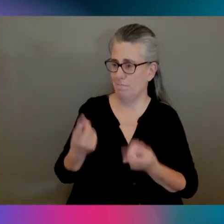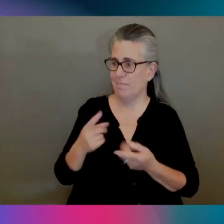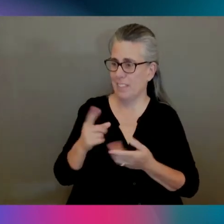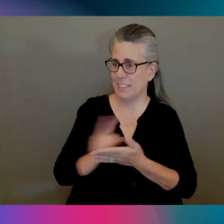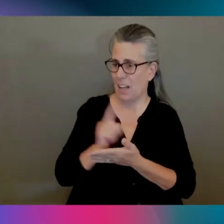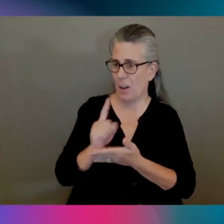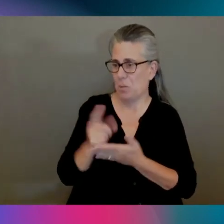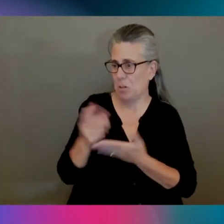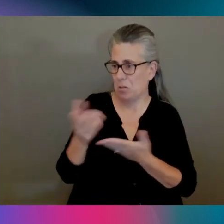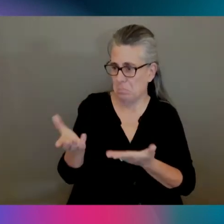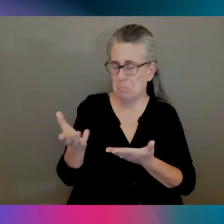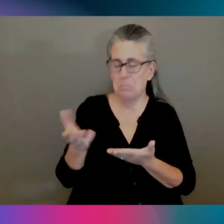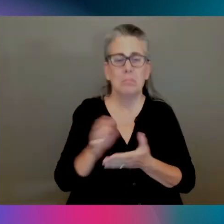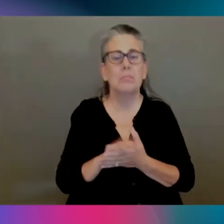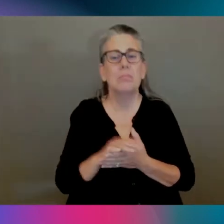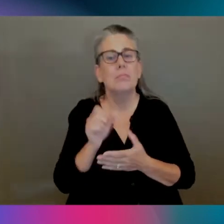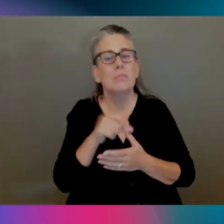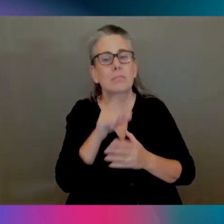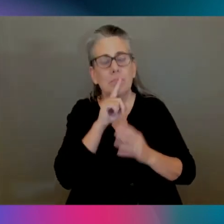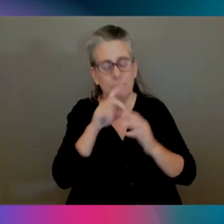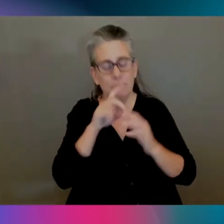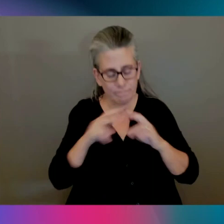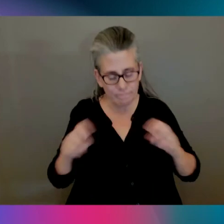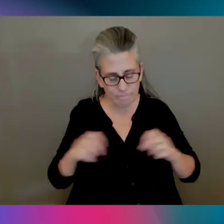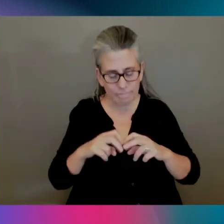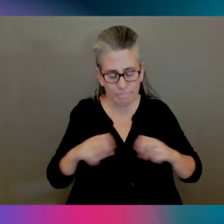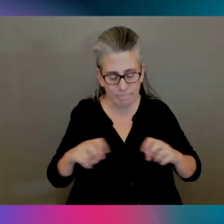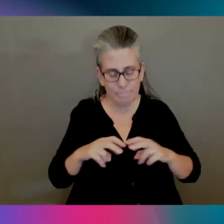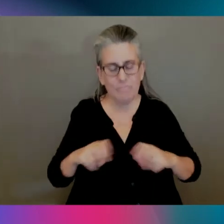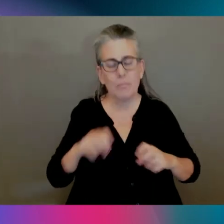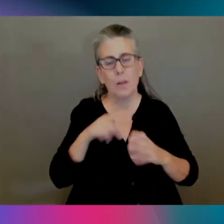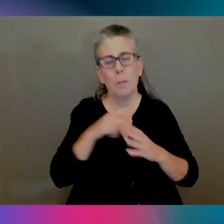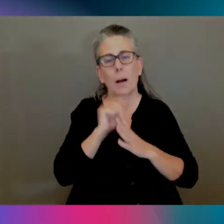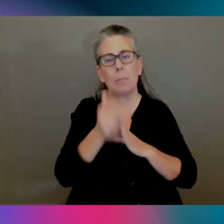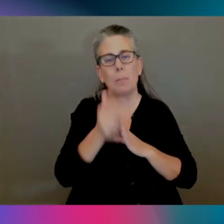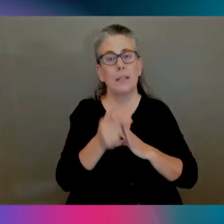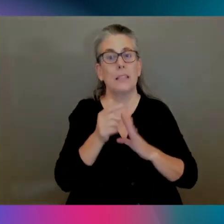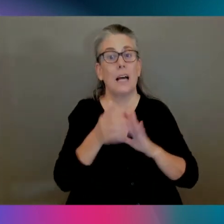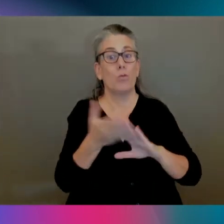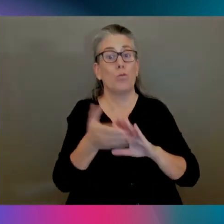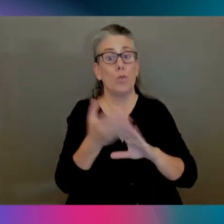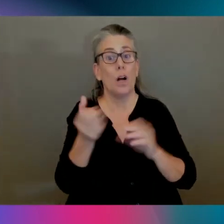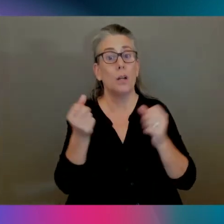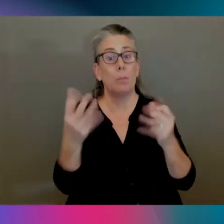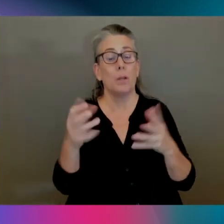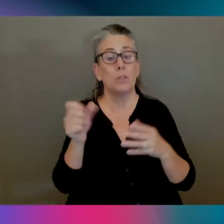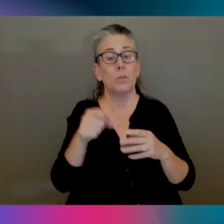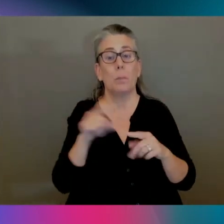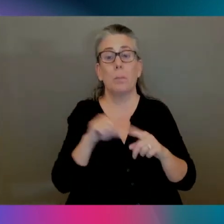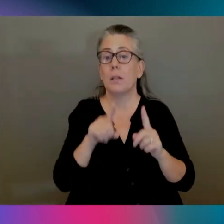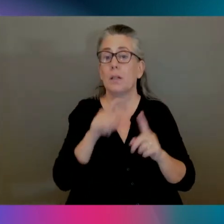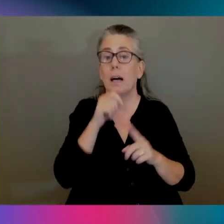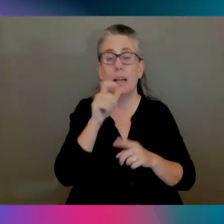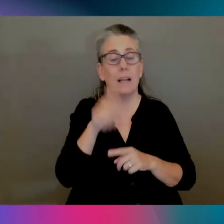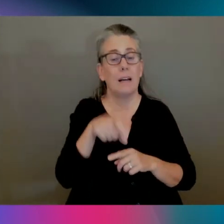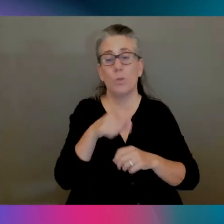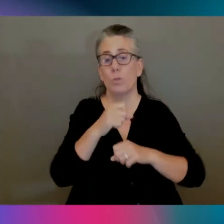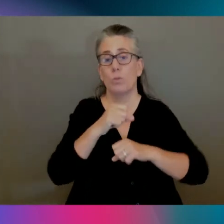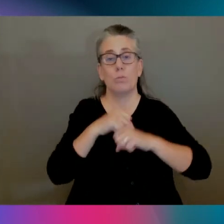was to dig into pipelines. I've run a bunch of them, but I haven't had to construct a lot of them myself. Okay. You know,